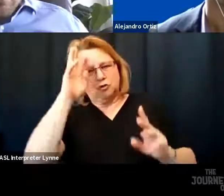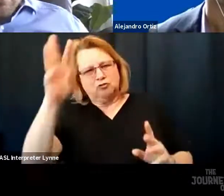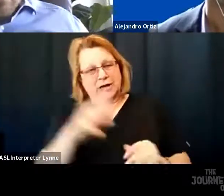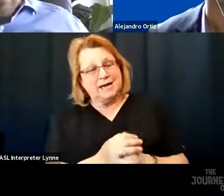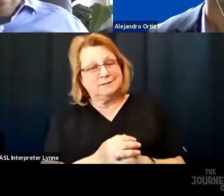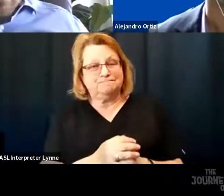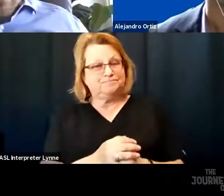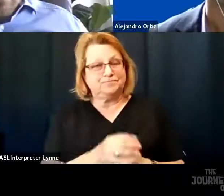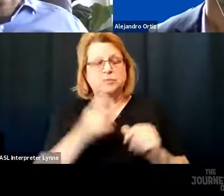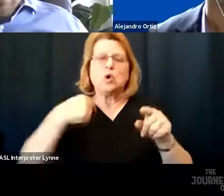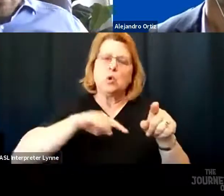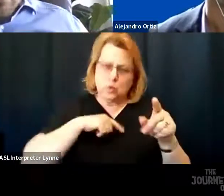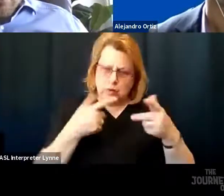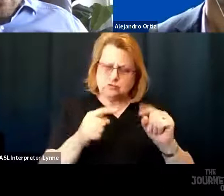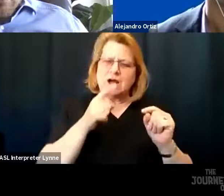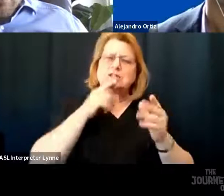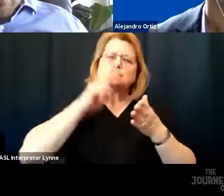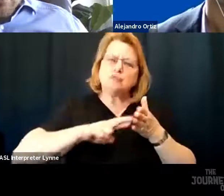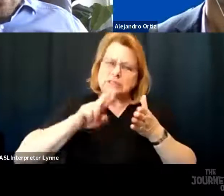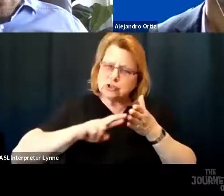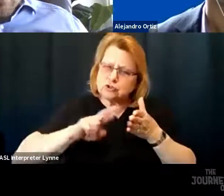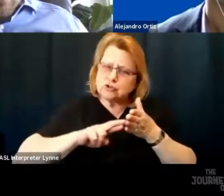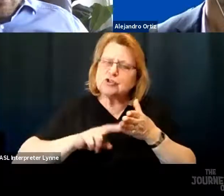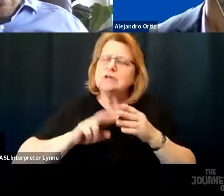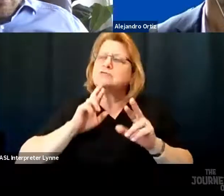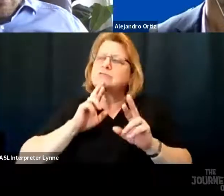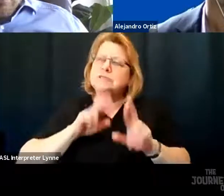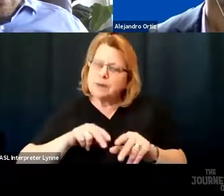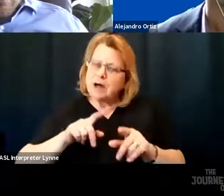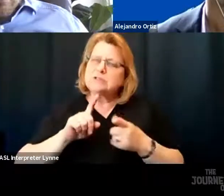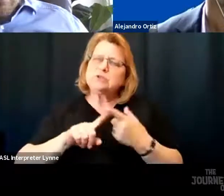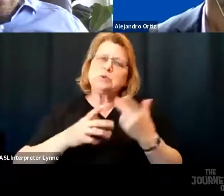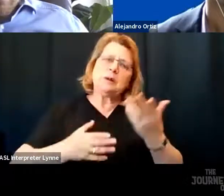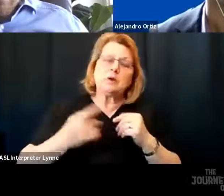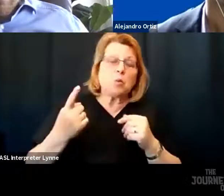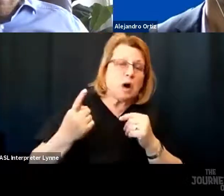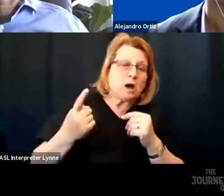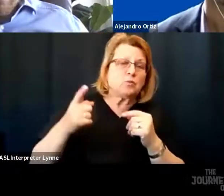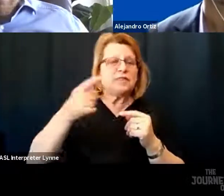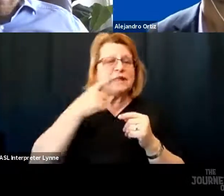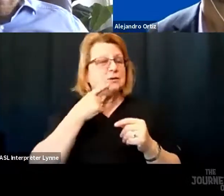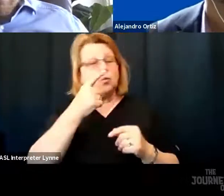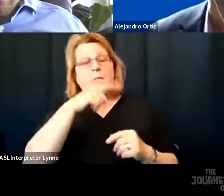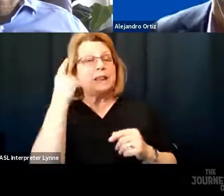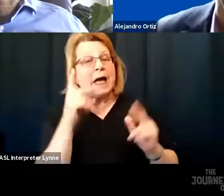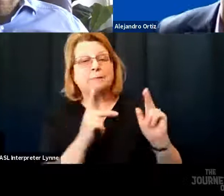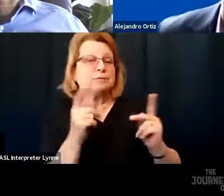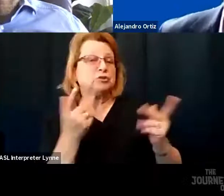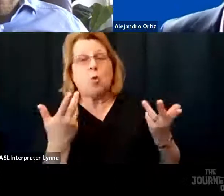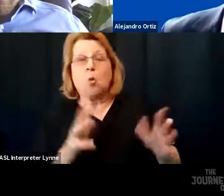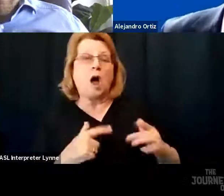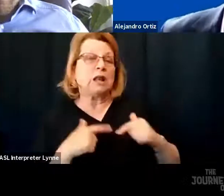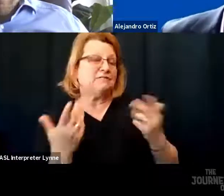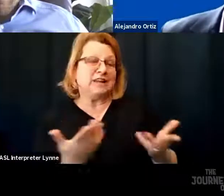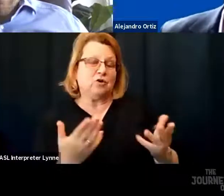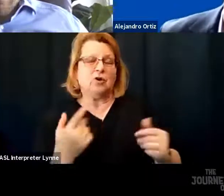do some research in response to one of those things where they said, well, Black people don't want to live. They only want to live